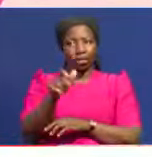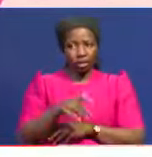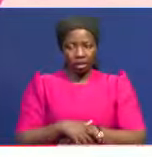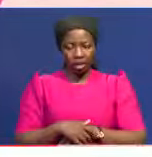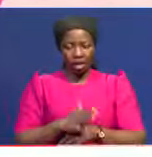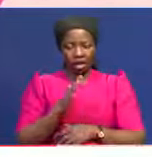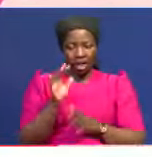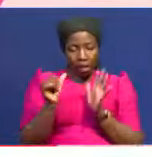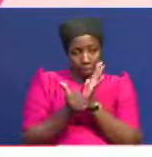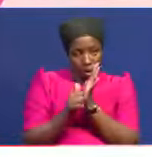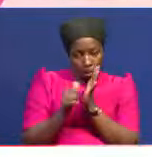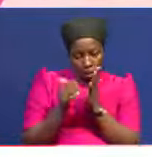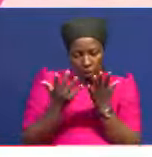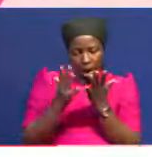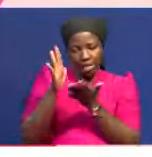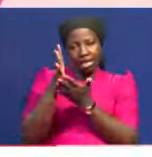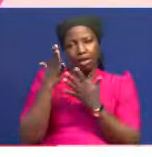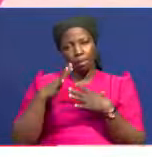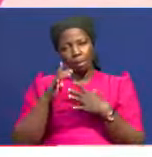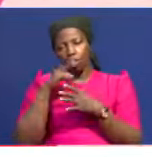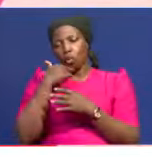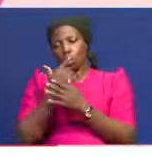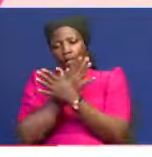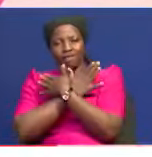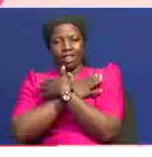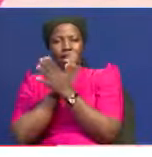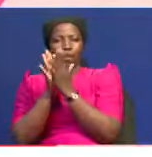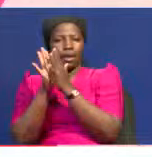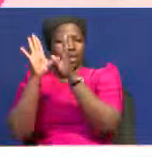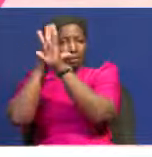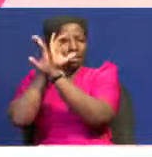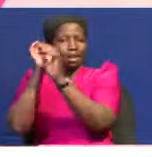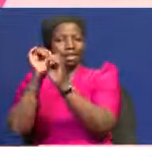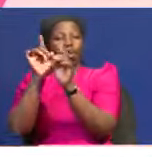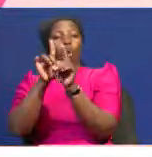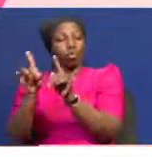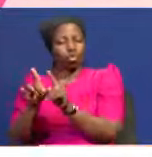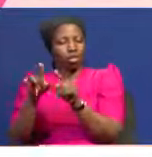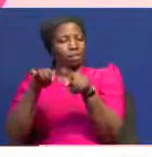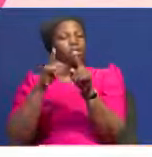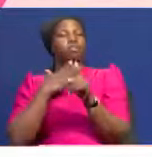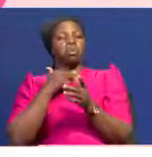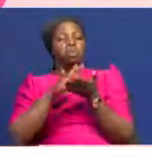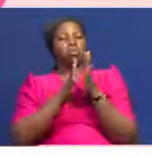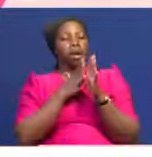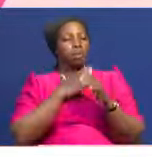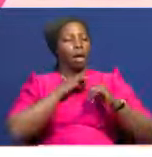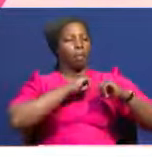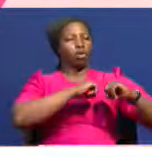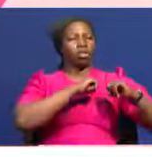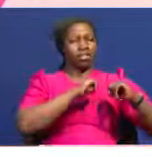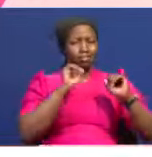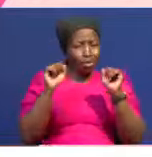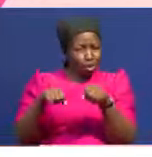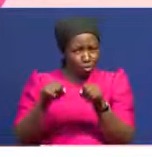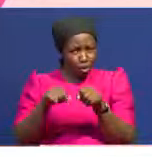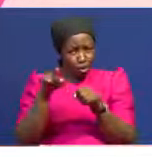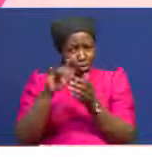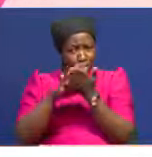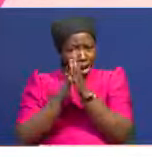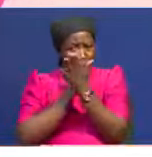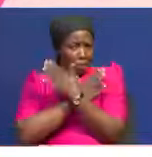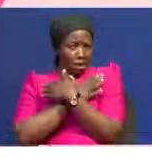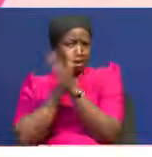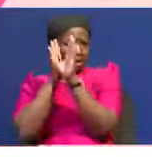with the president also want to be my boss. Inawezekana? Atuwe kwa sababu ni rafiki ya rais atukue boss yangu.